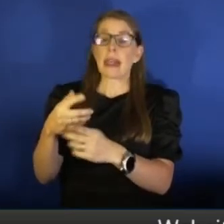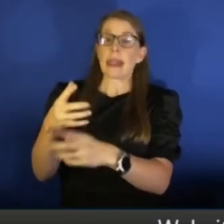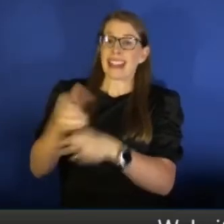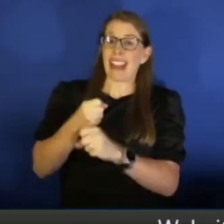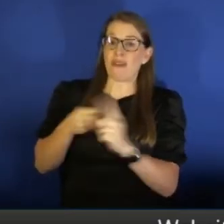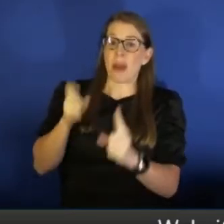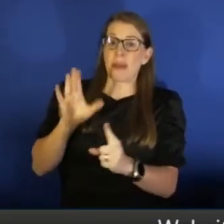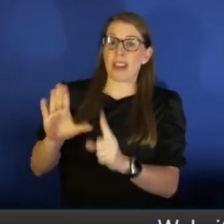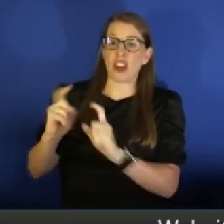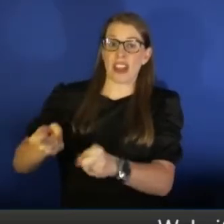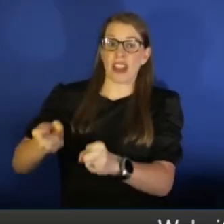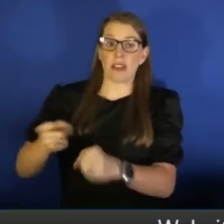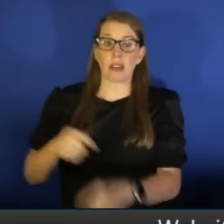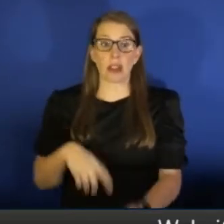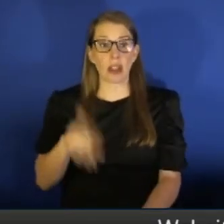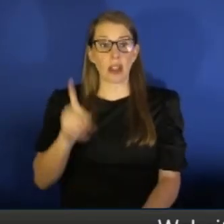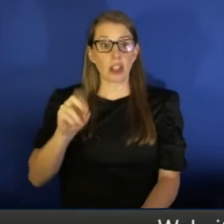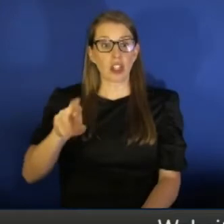Drake family.